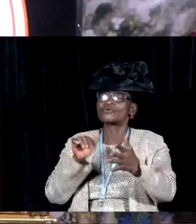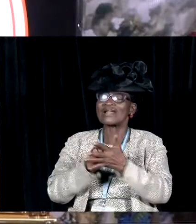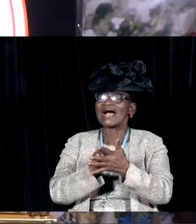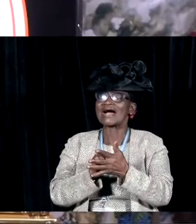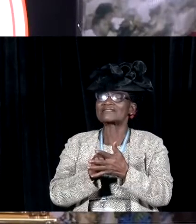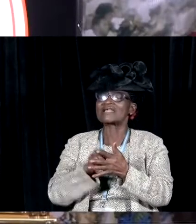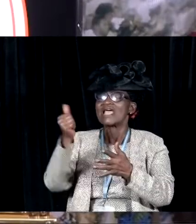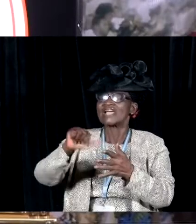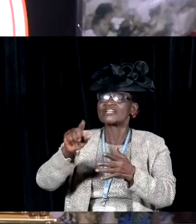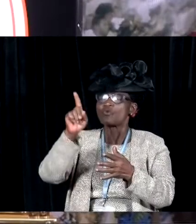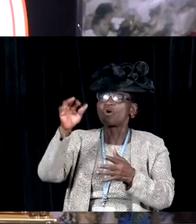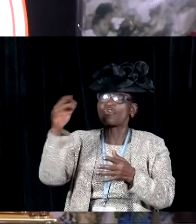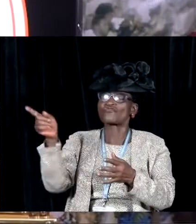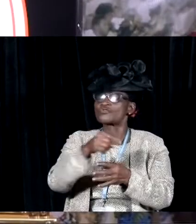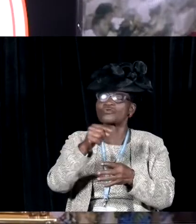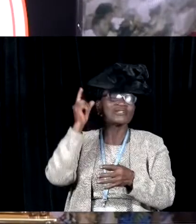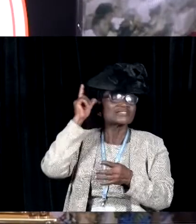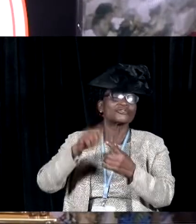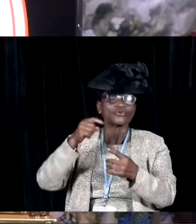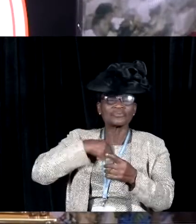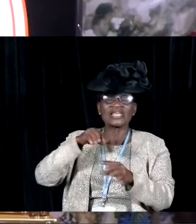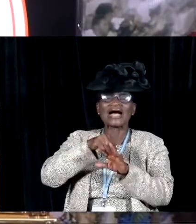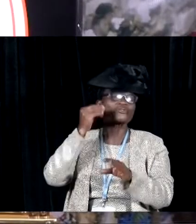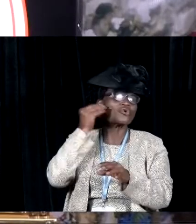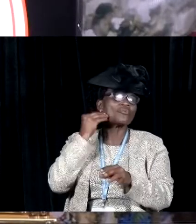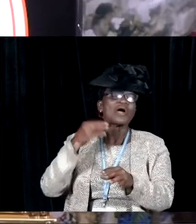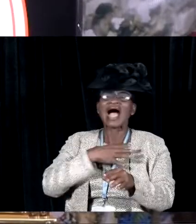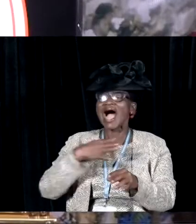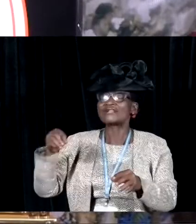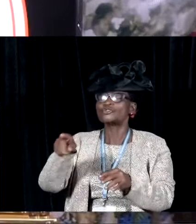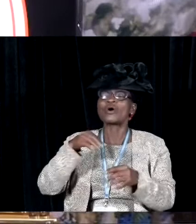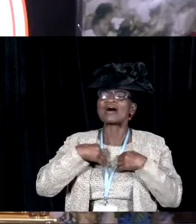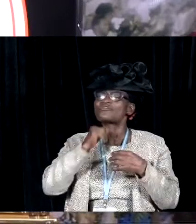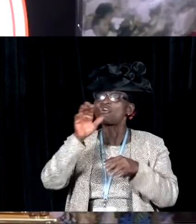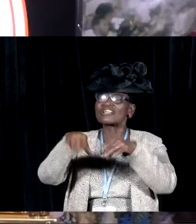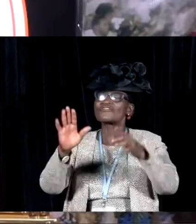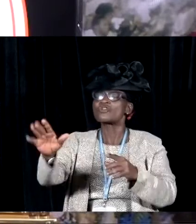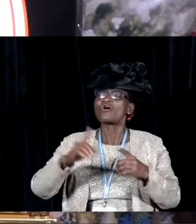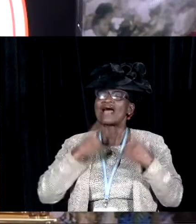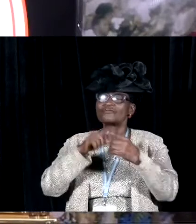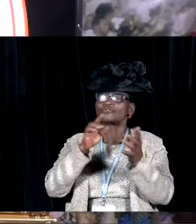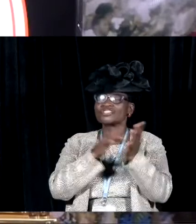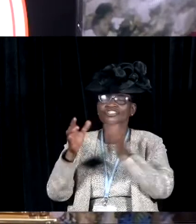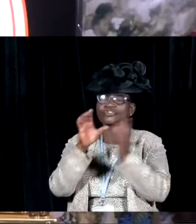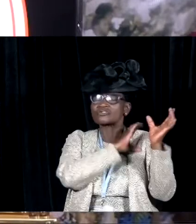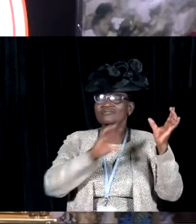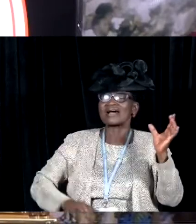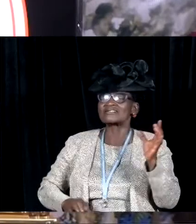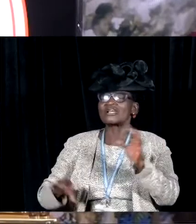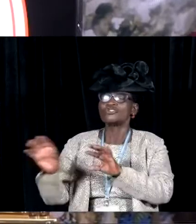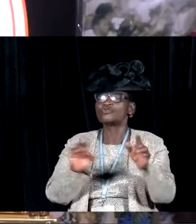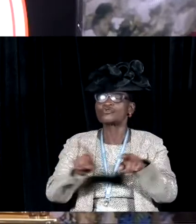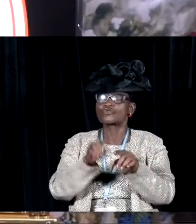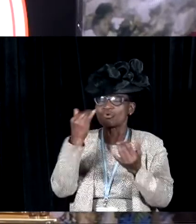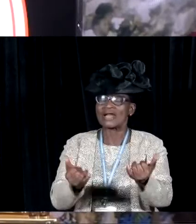in your homes, and you have not given your life to Jesus Christ, please do so now, because God is not